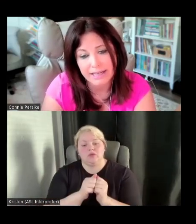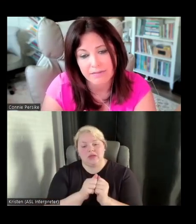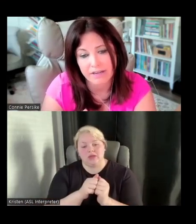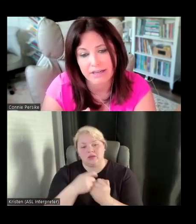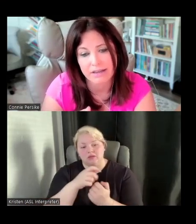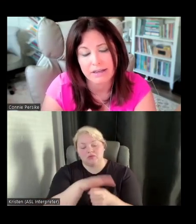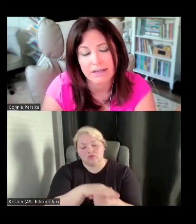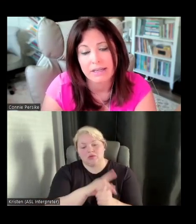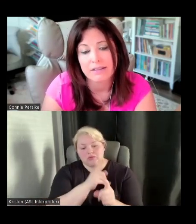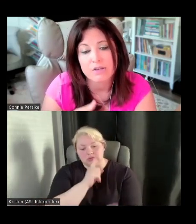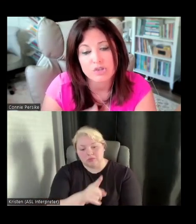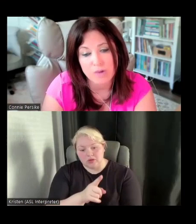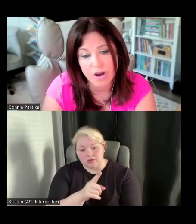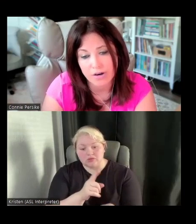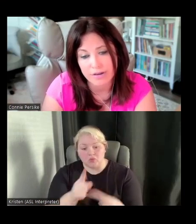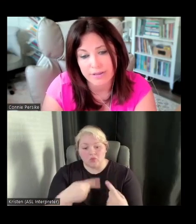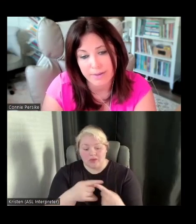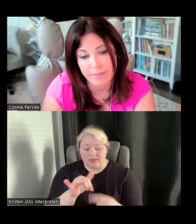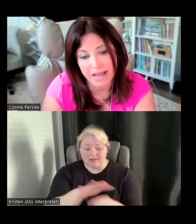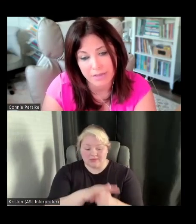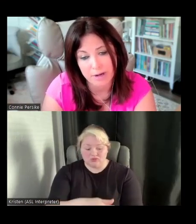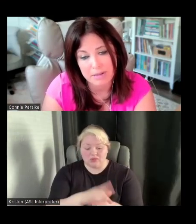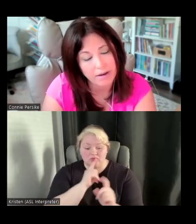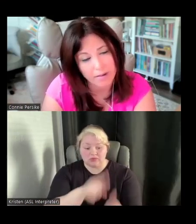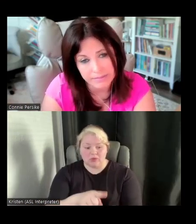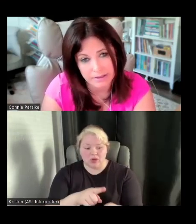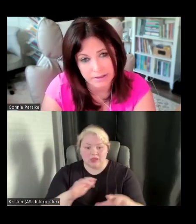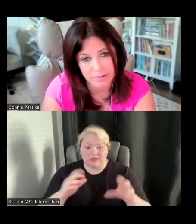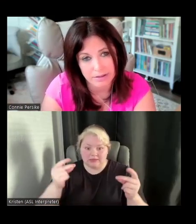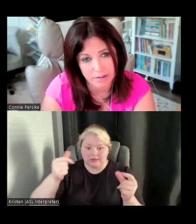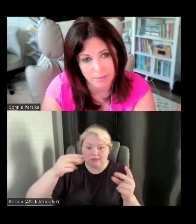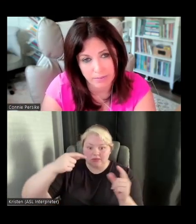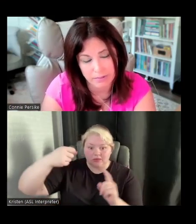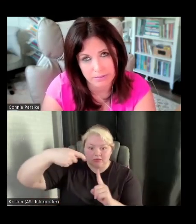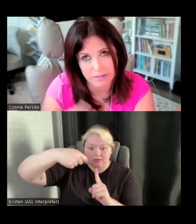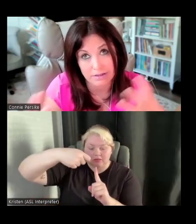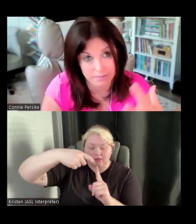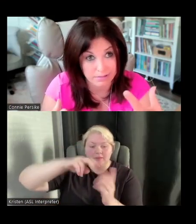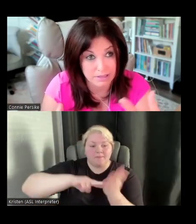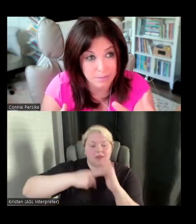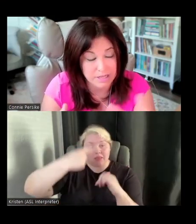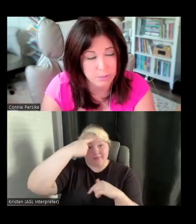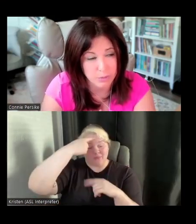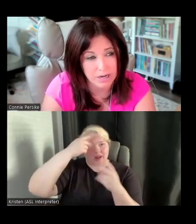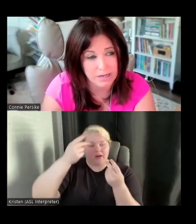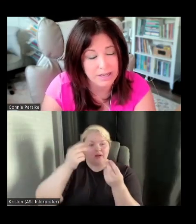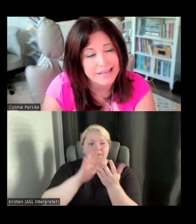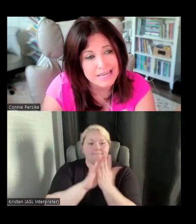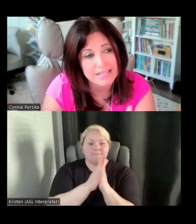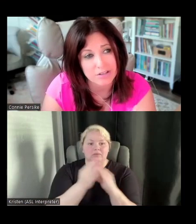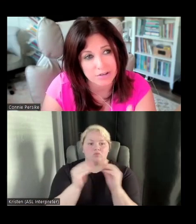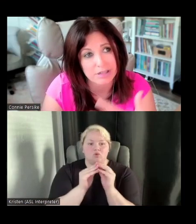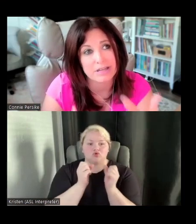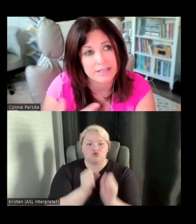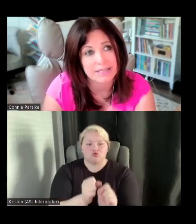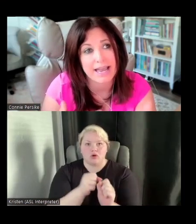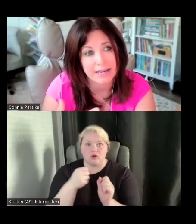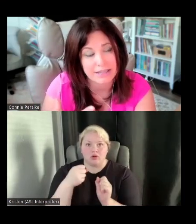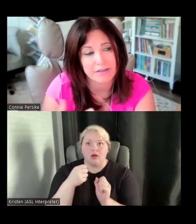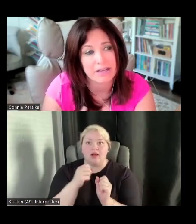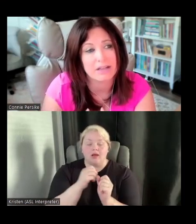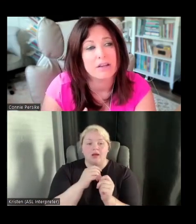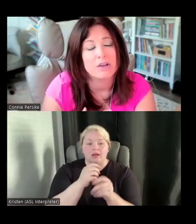are activated, the stronger that pathway becomes in somebody's brain, and the easier it is